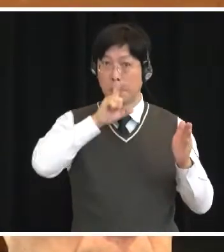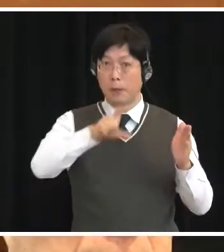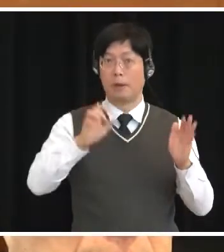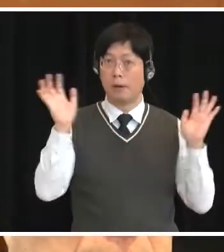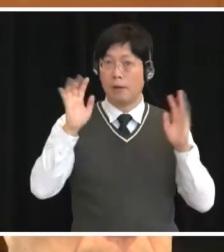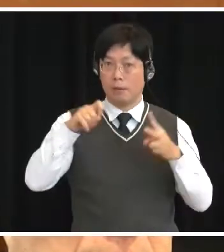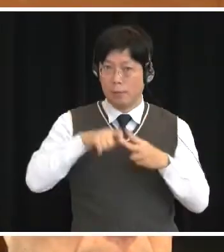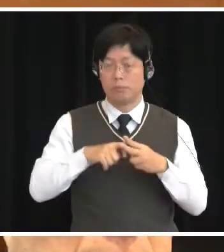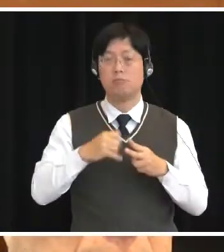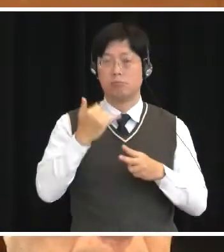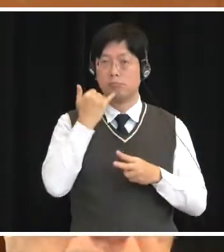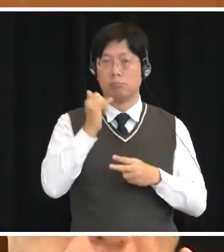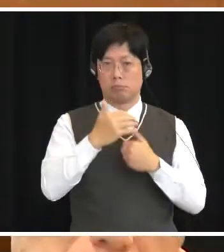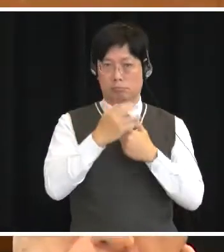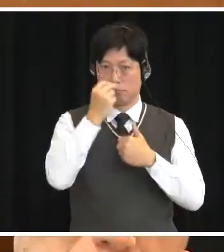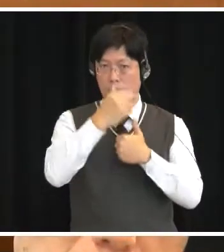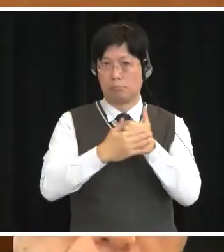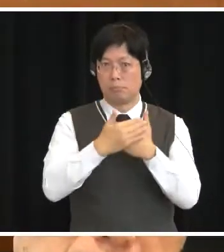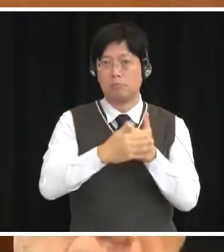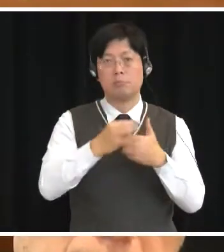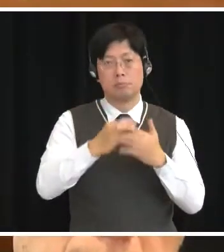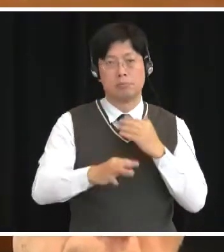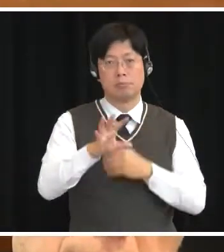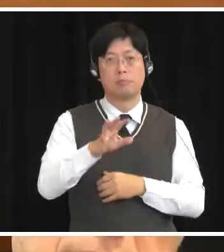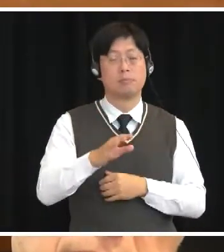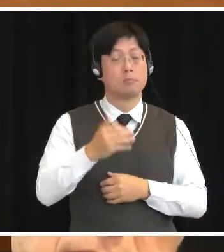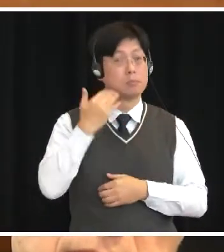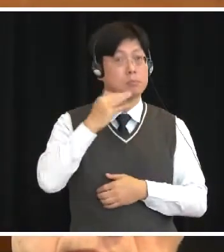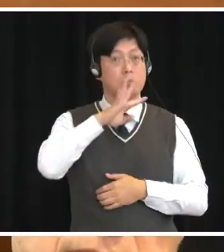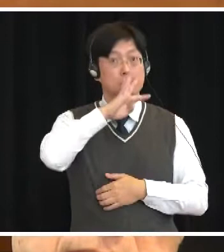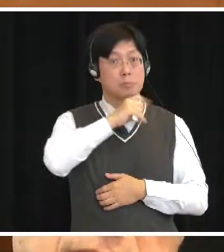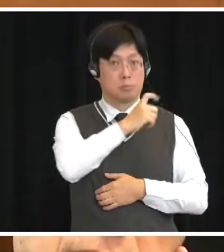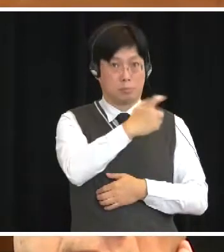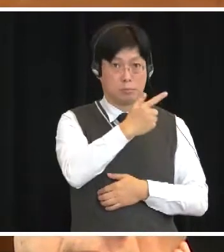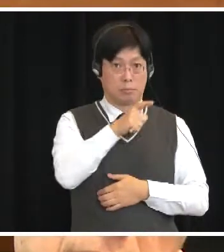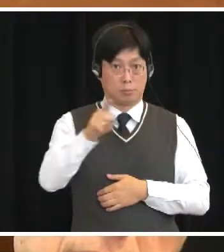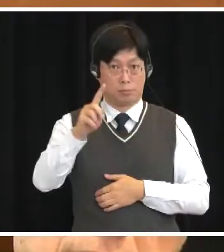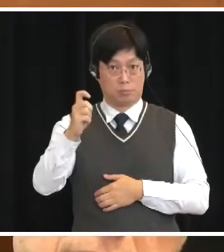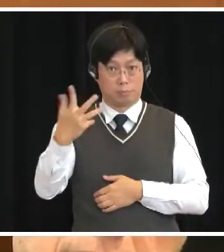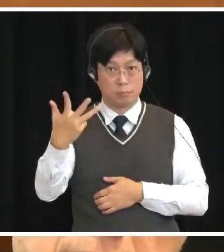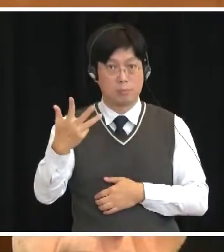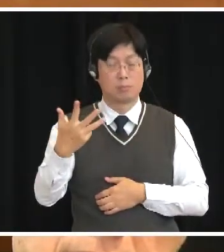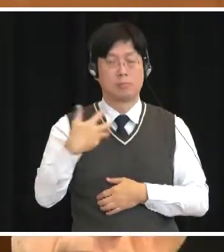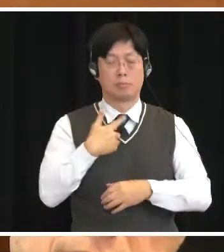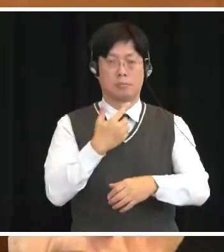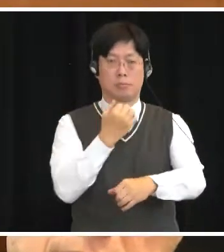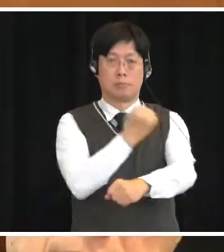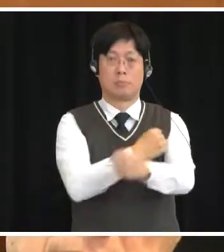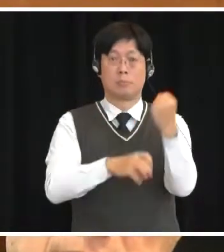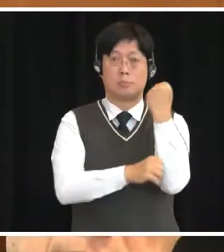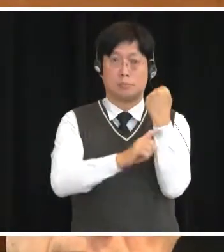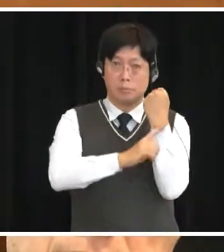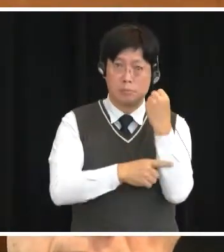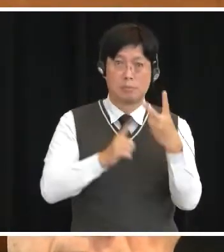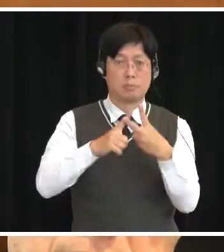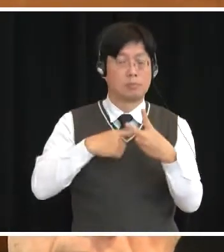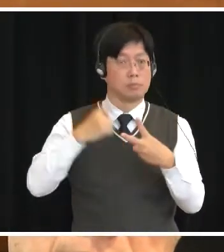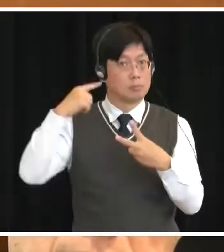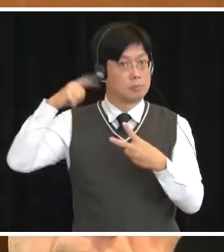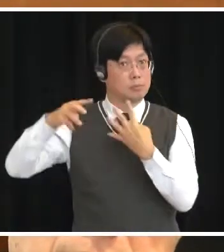Act. Those who are under the age of 16, they are defined